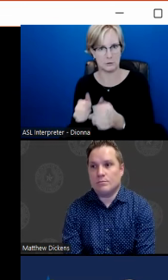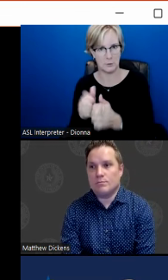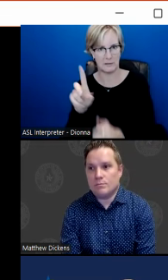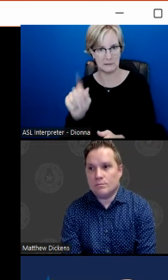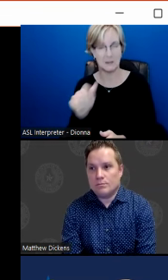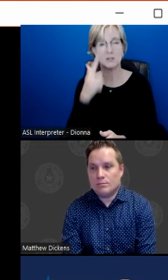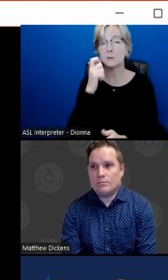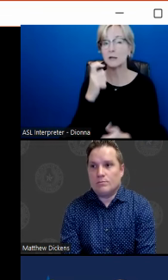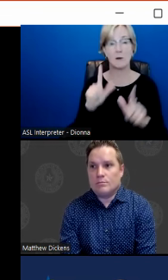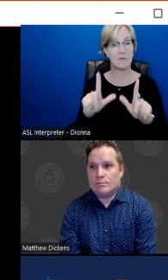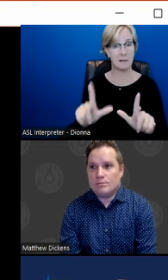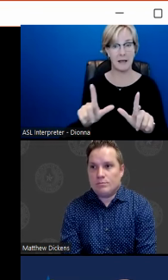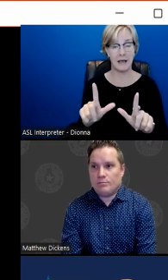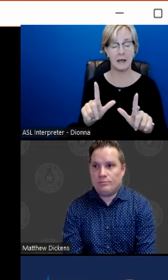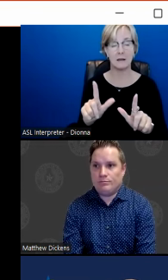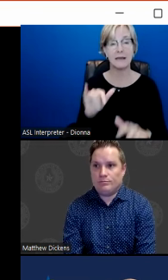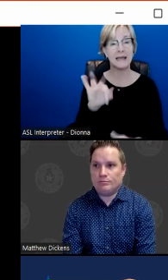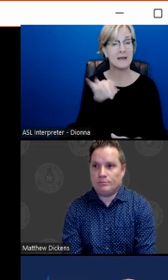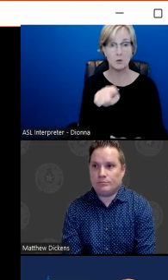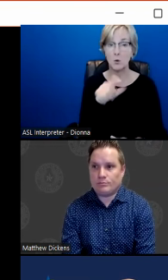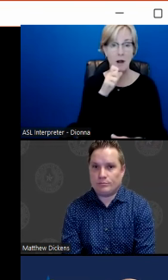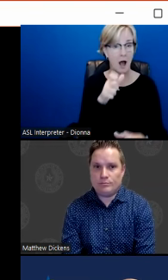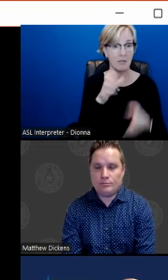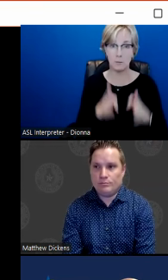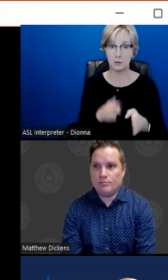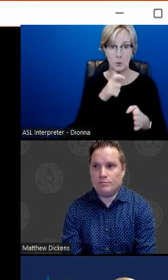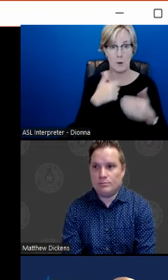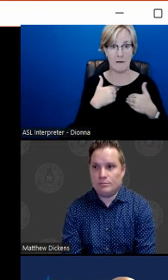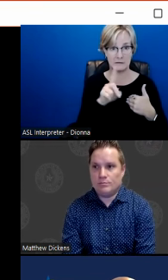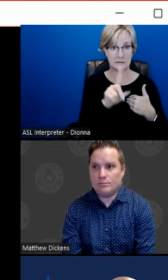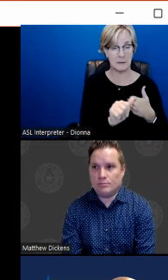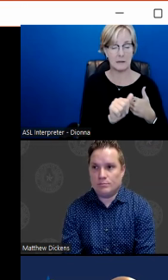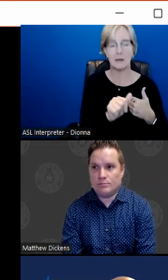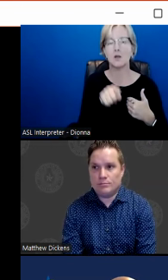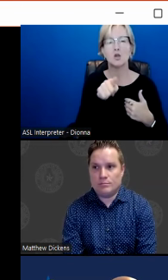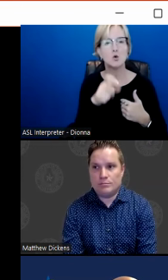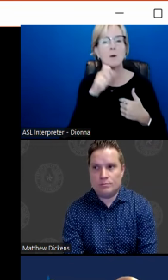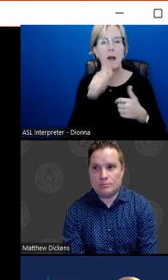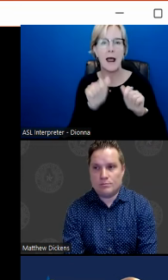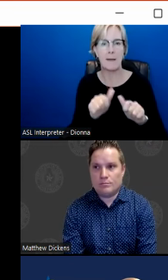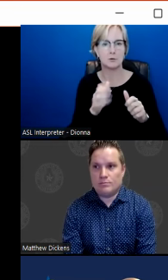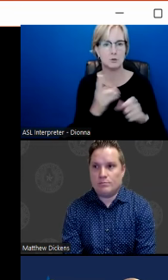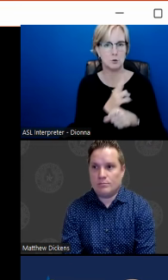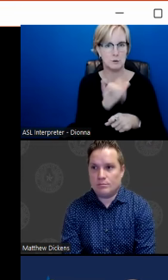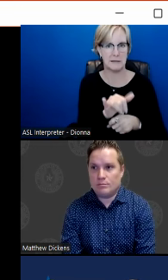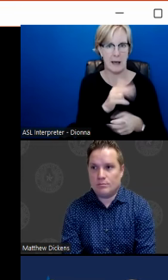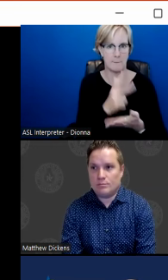plate, if you are not the person that is disabled, you are not entitled to use that parking